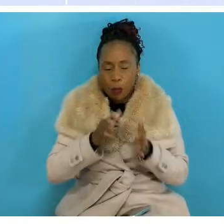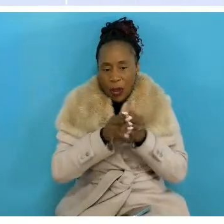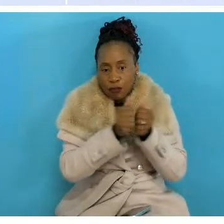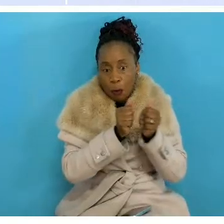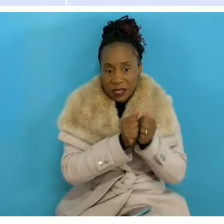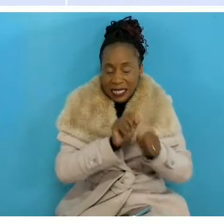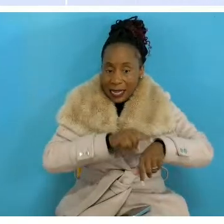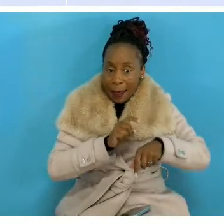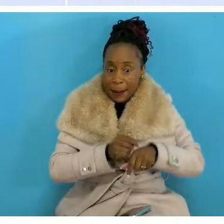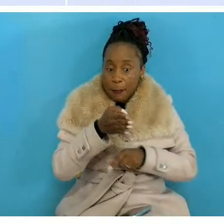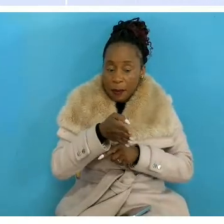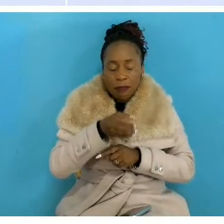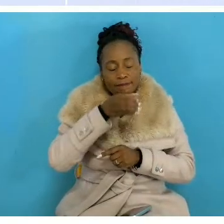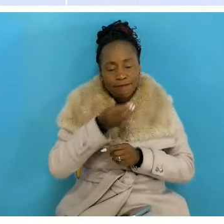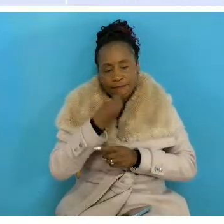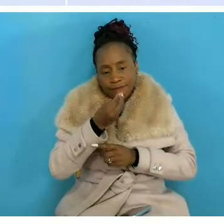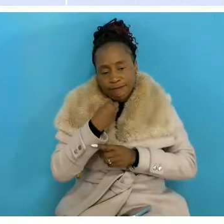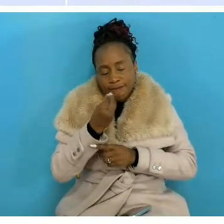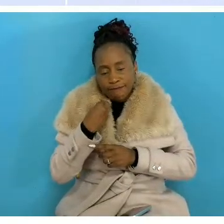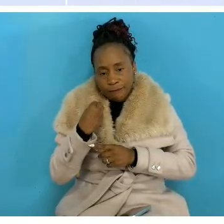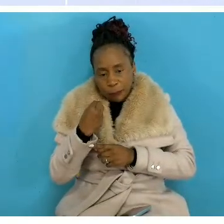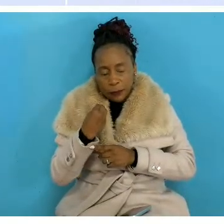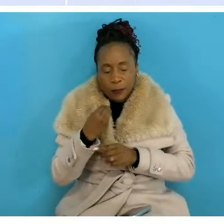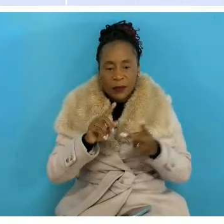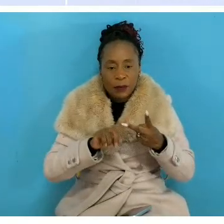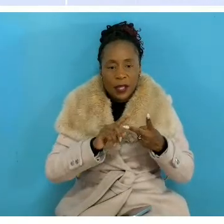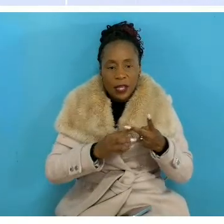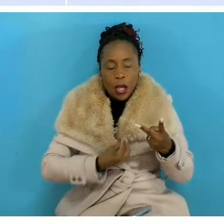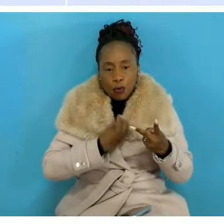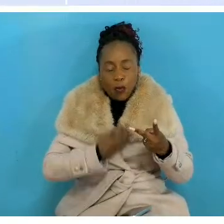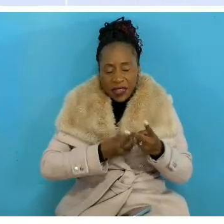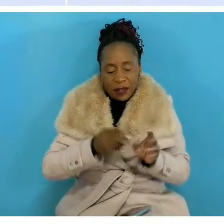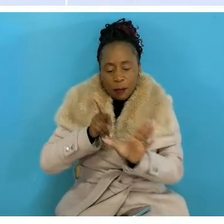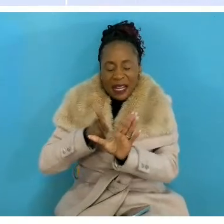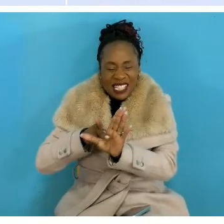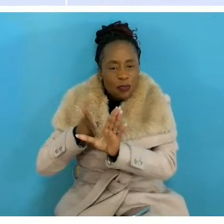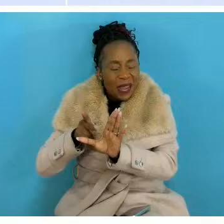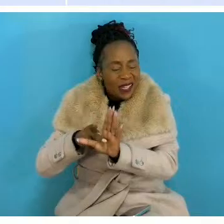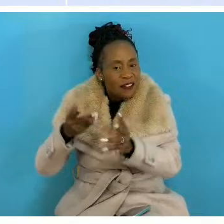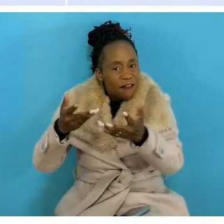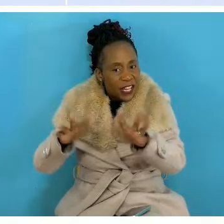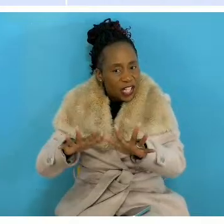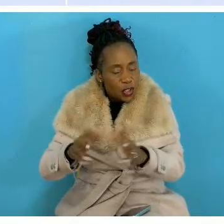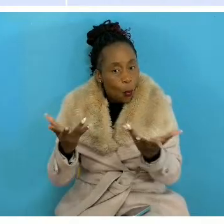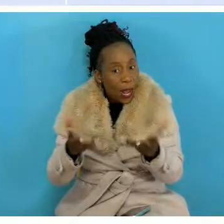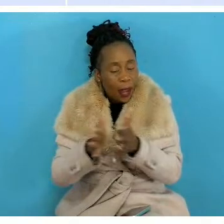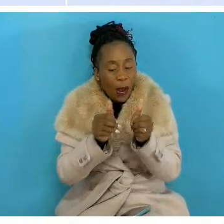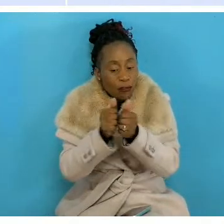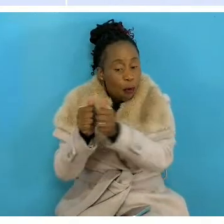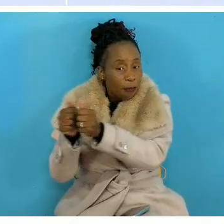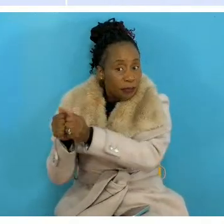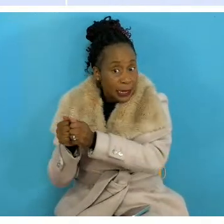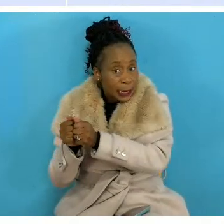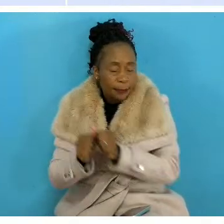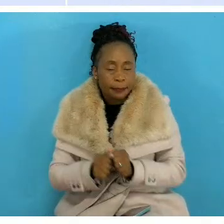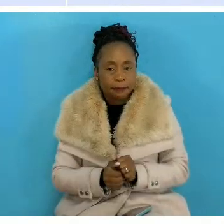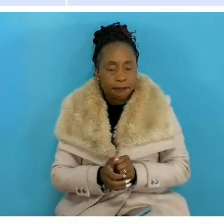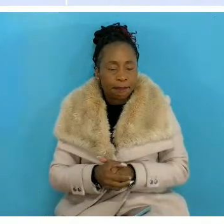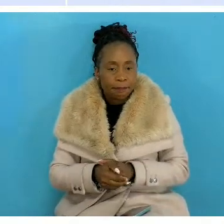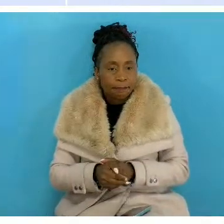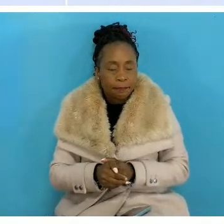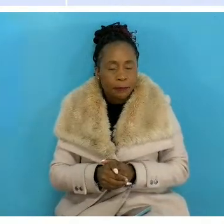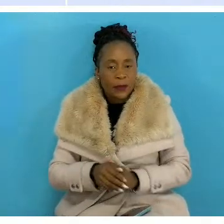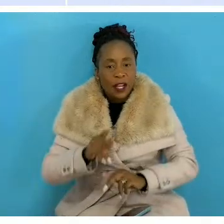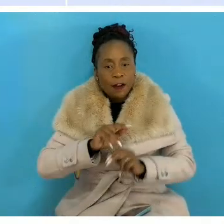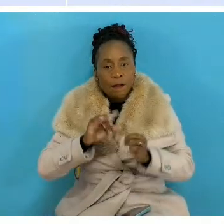workshops and the youth that has obviously participated in the workshops. In